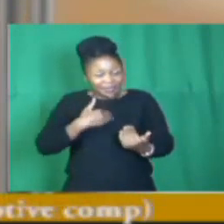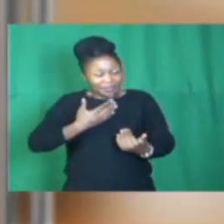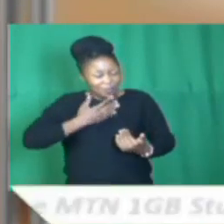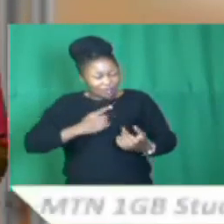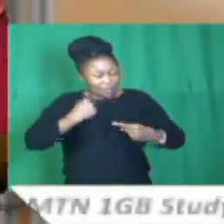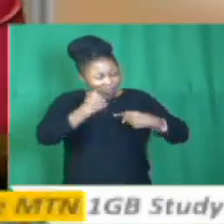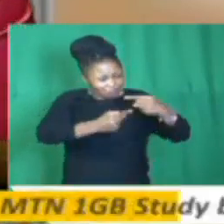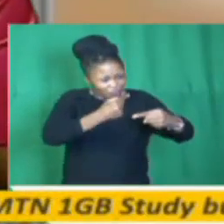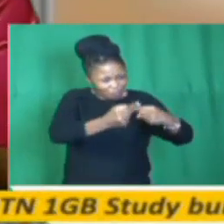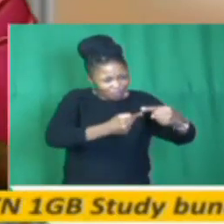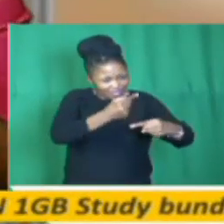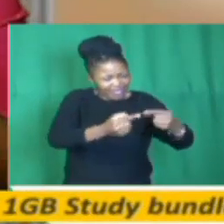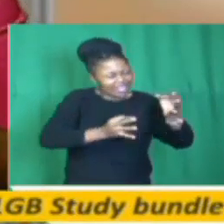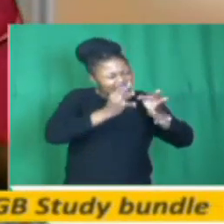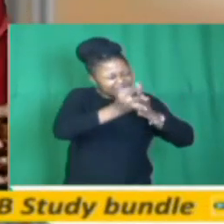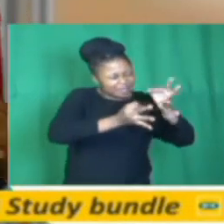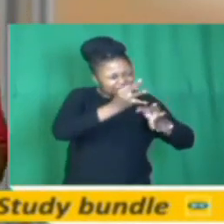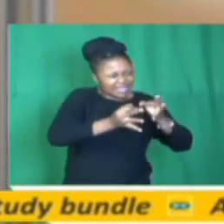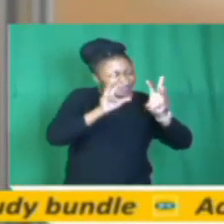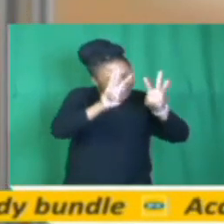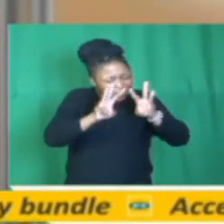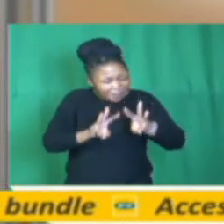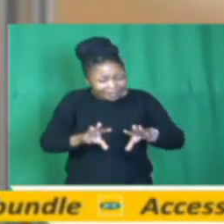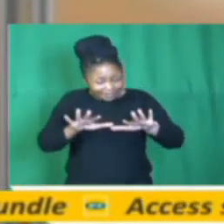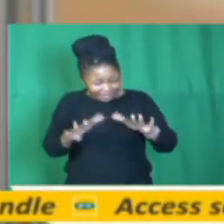go about describing a place.